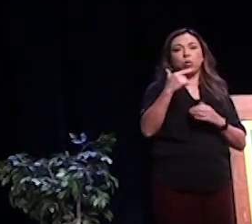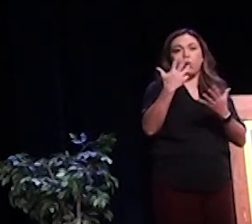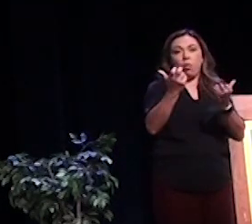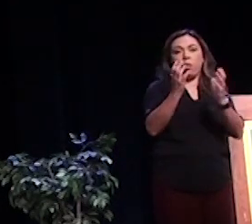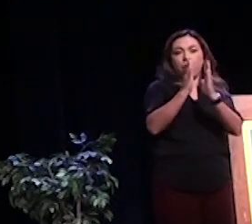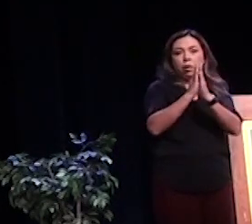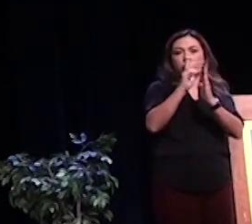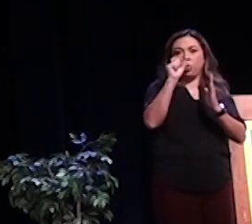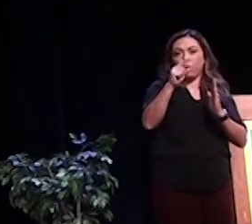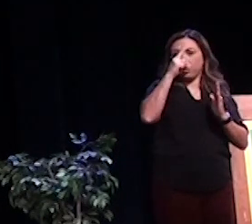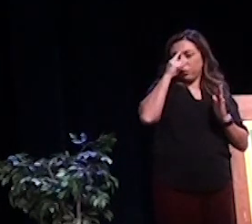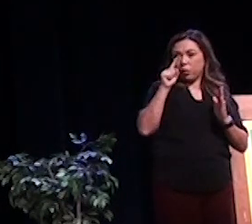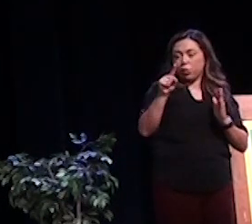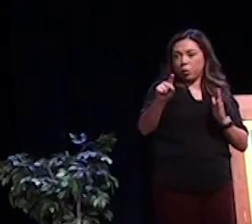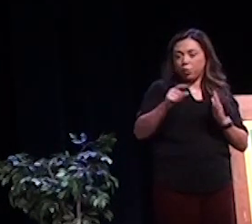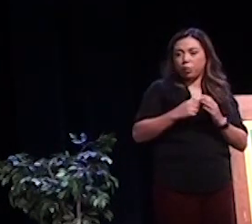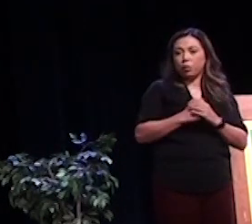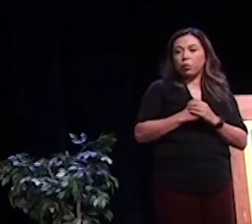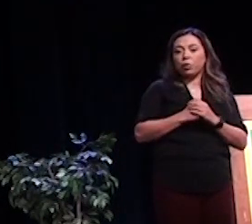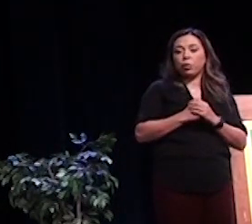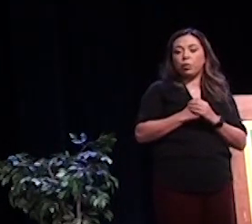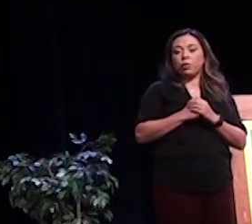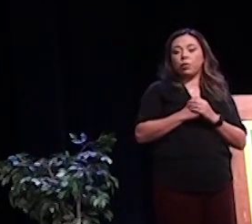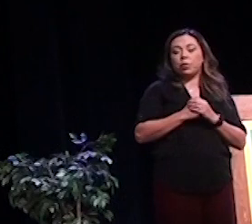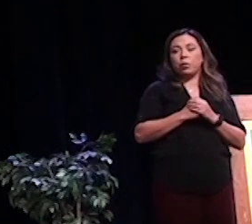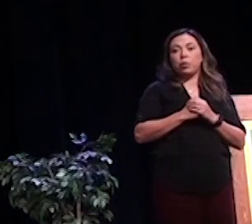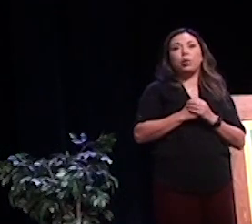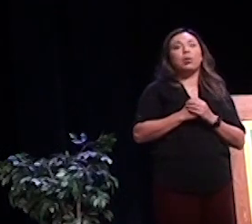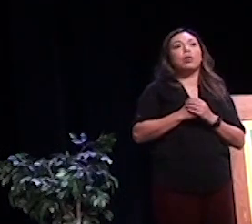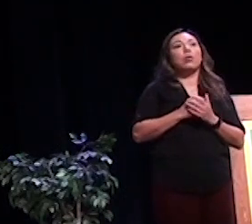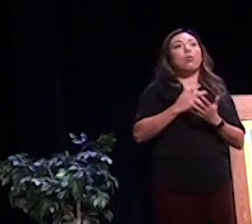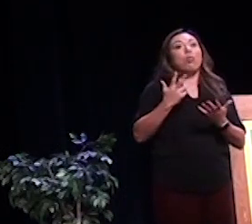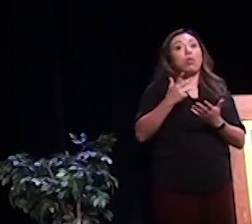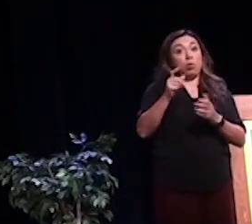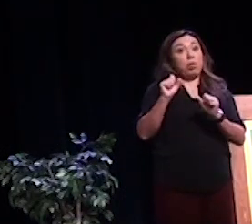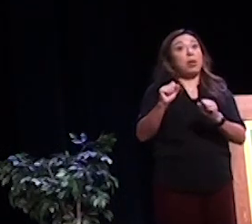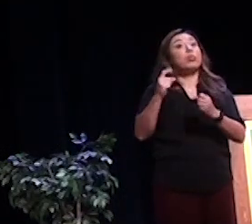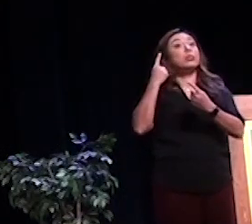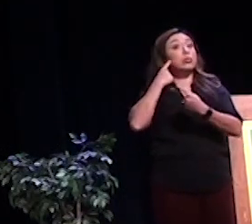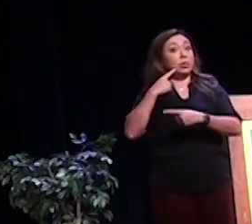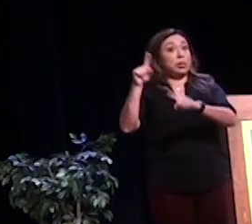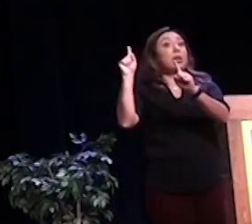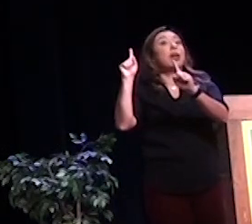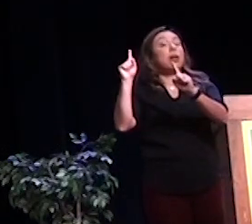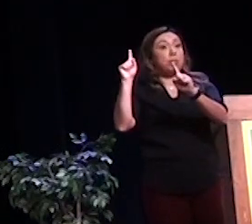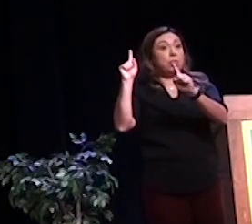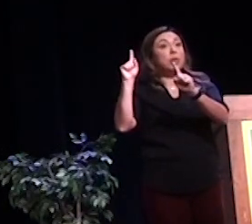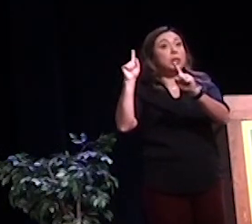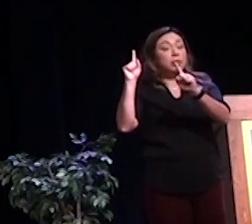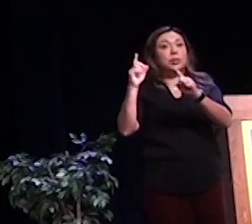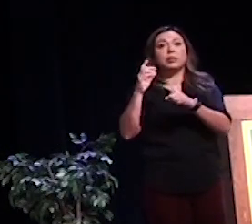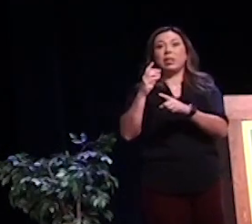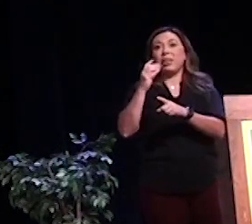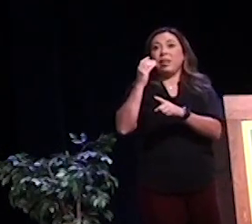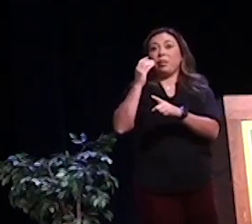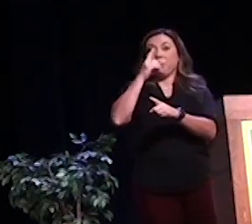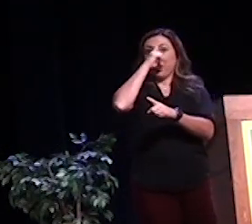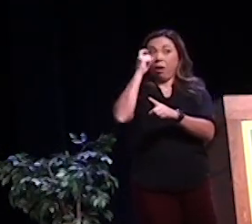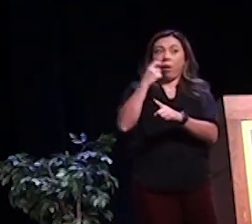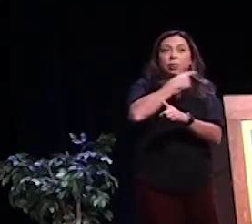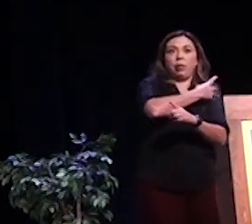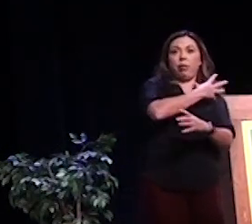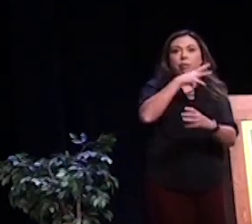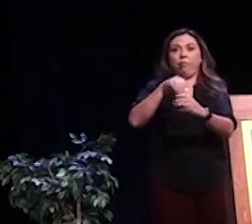you. What have you been able to accomplish that you wouldn't have been able to without that community collaboration?